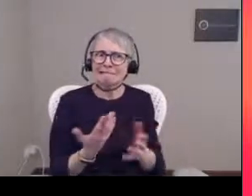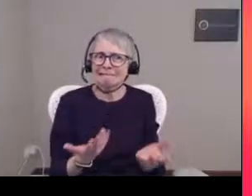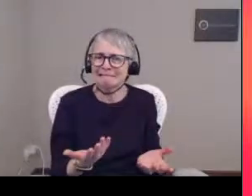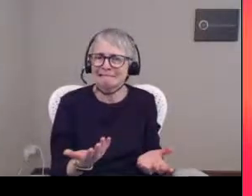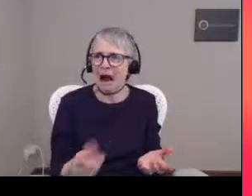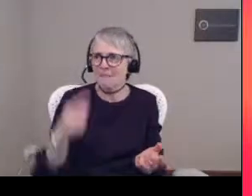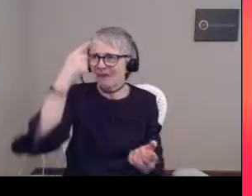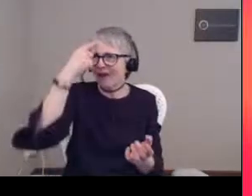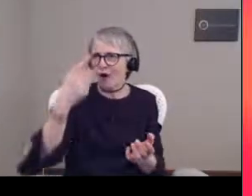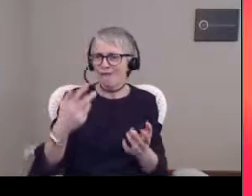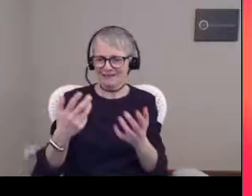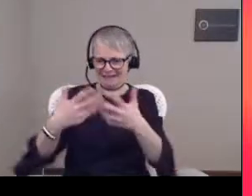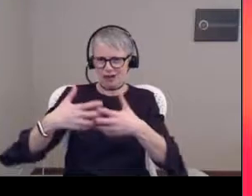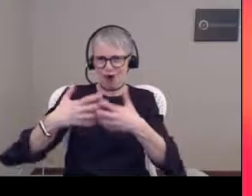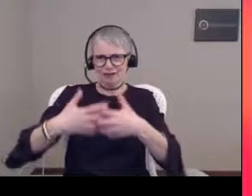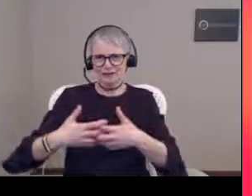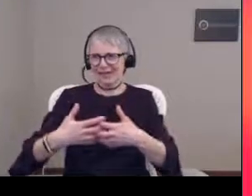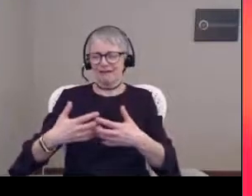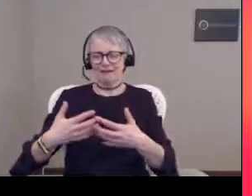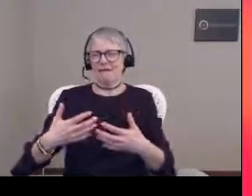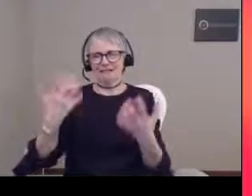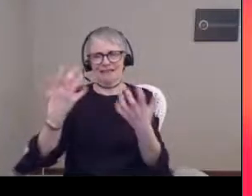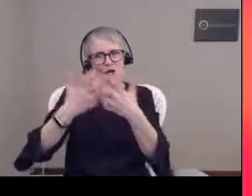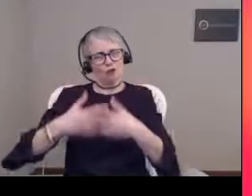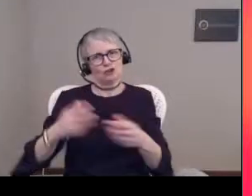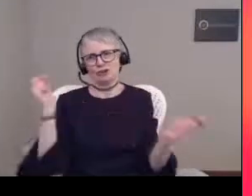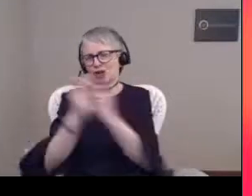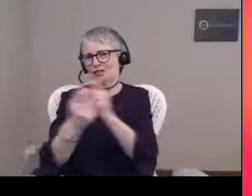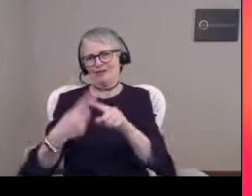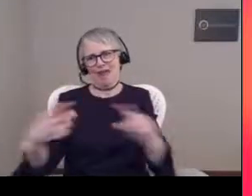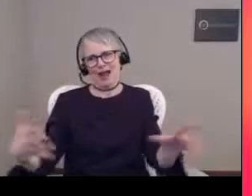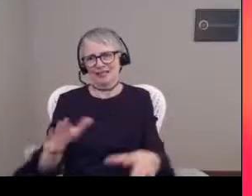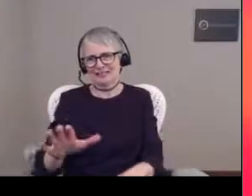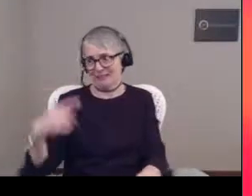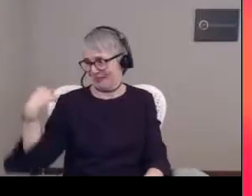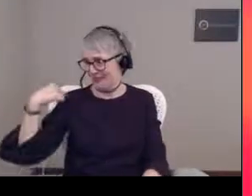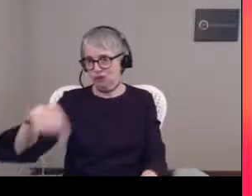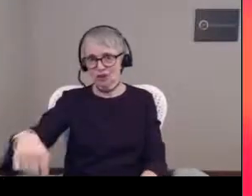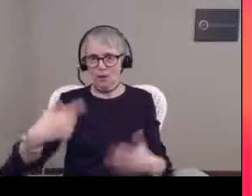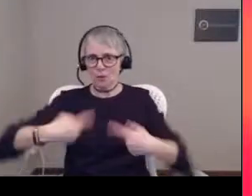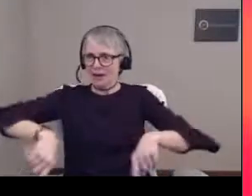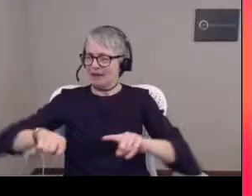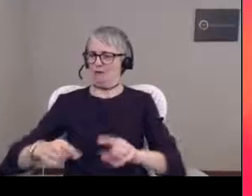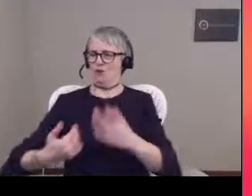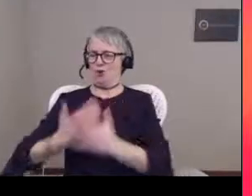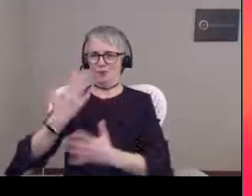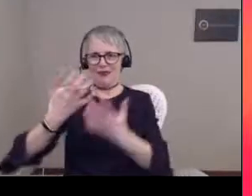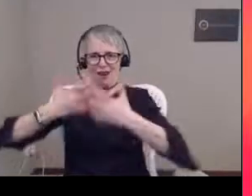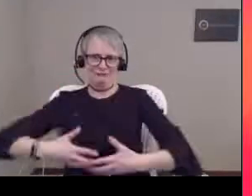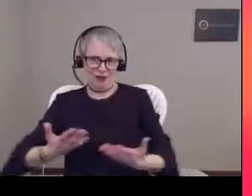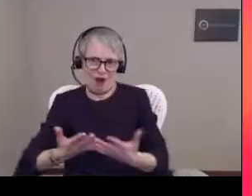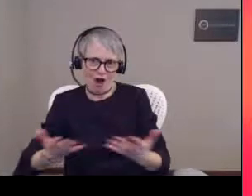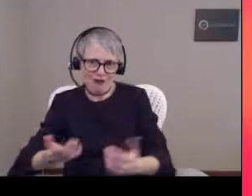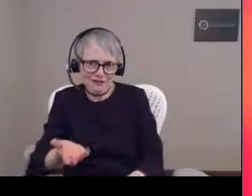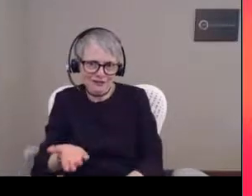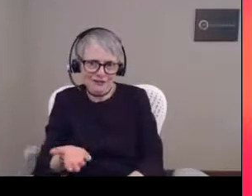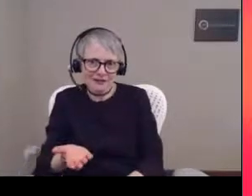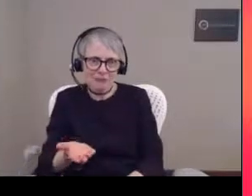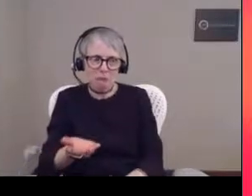with COVID, technology's moved on. We're all learning about technology we didn't know existed before. So on those return programmes, would you